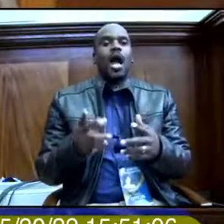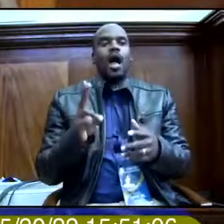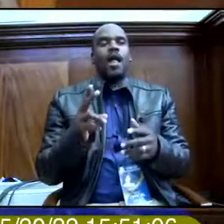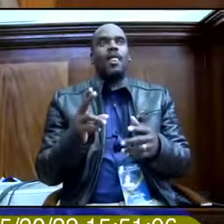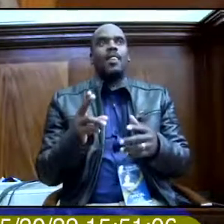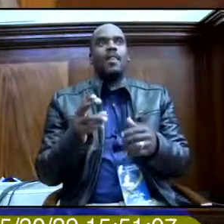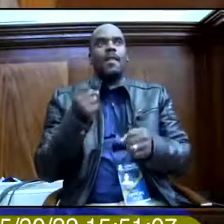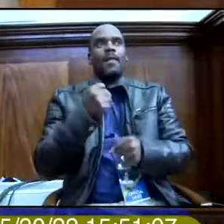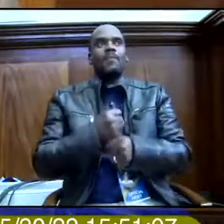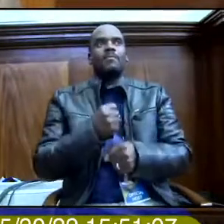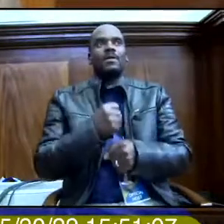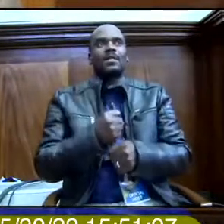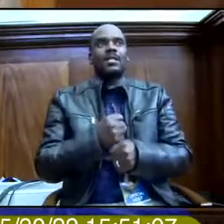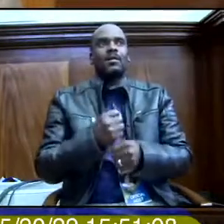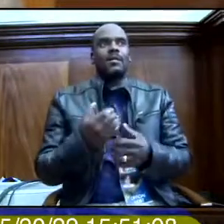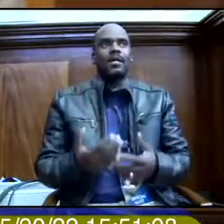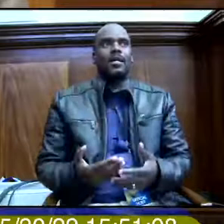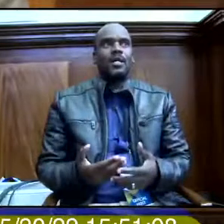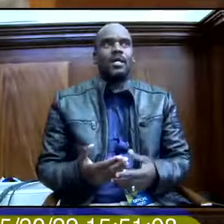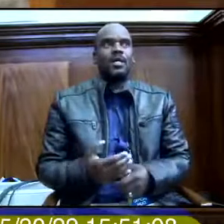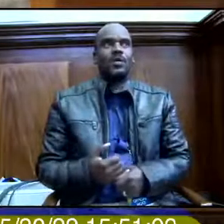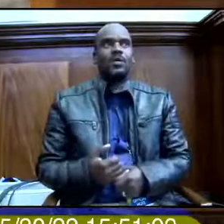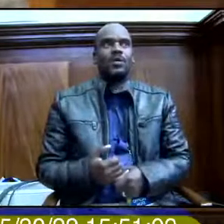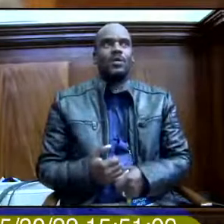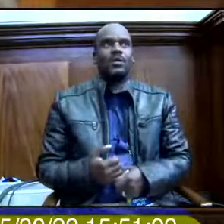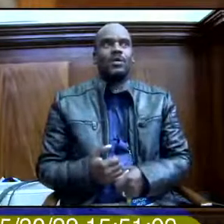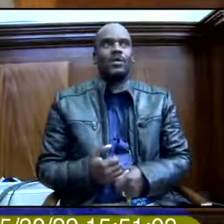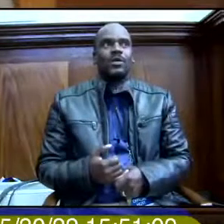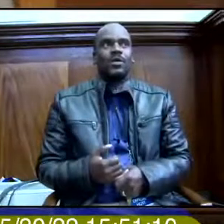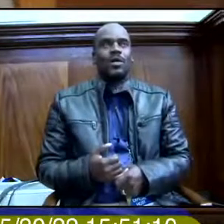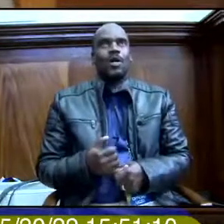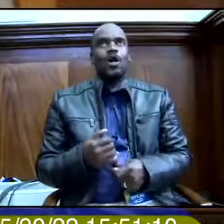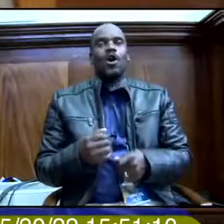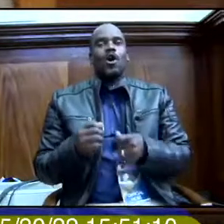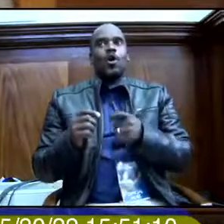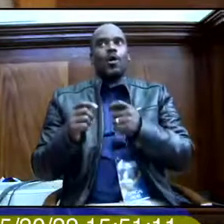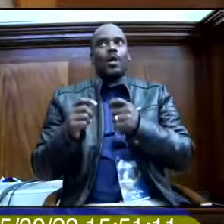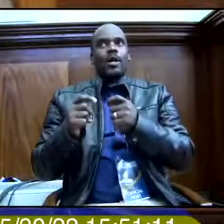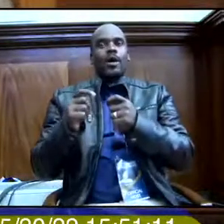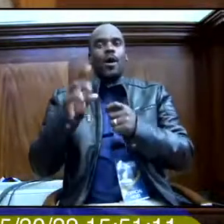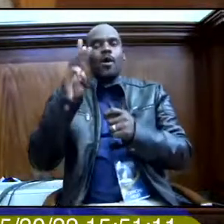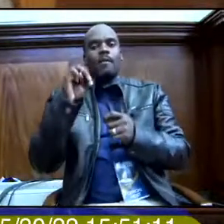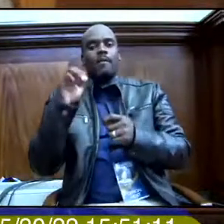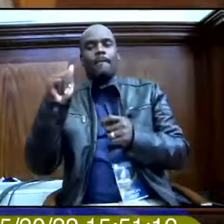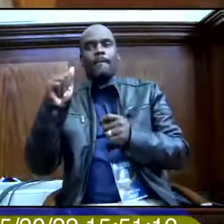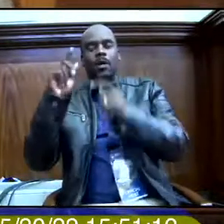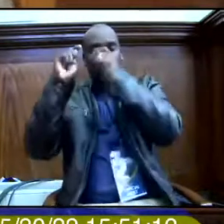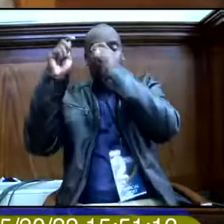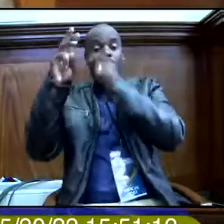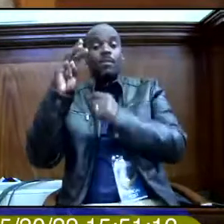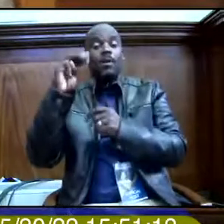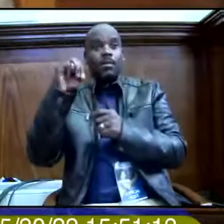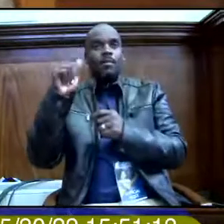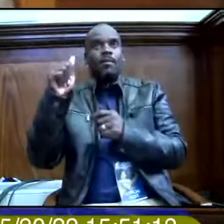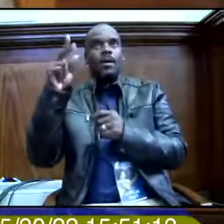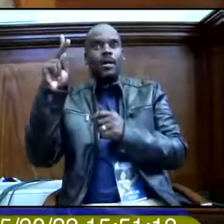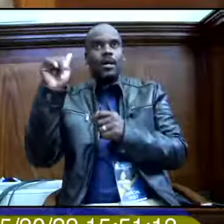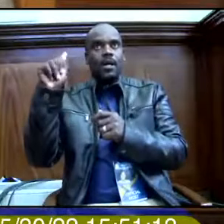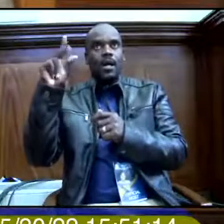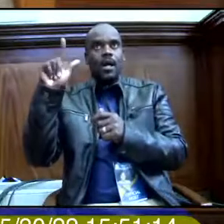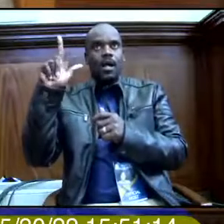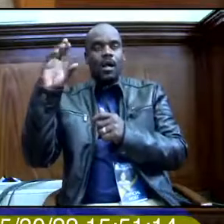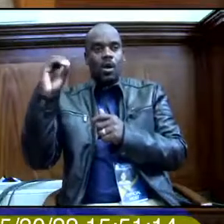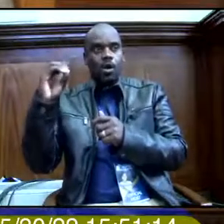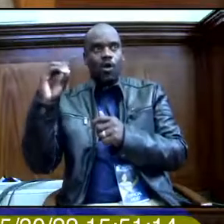although we welcome the efforts by the honorable makalo we are saying a once-off event will not be adequate